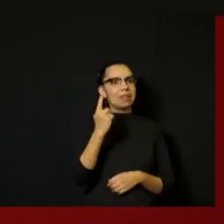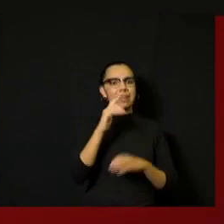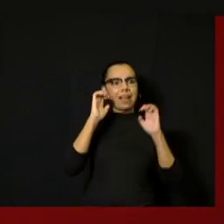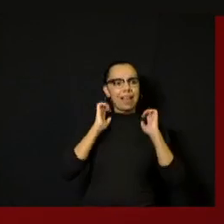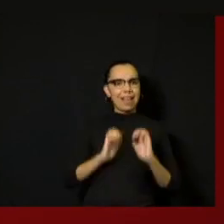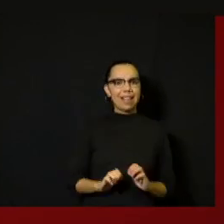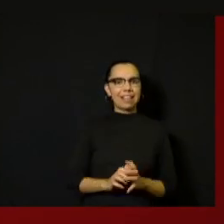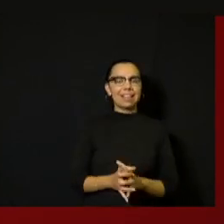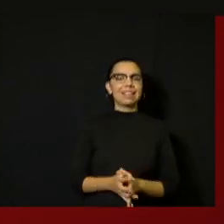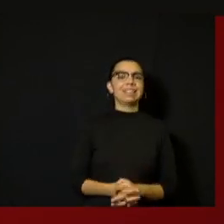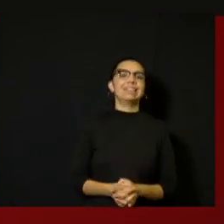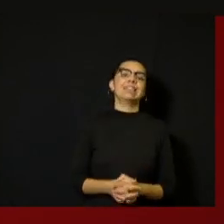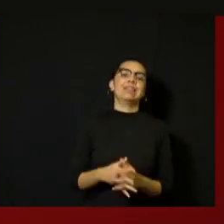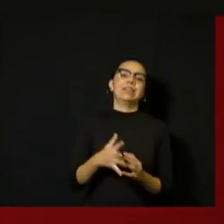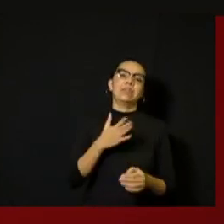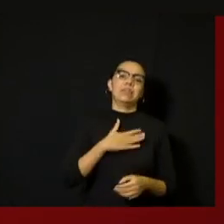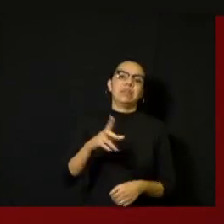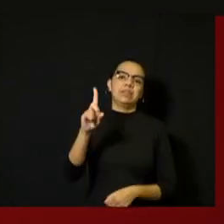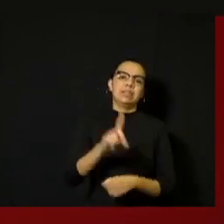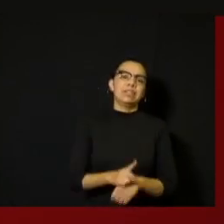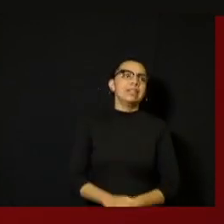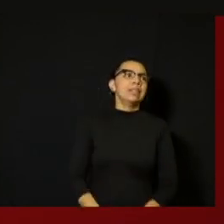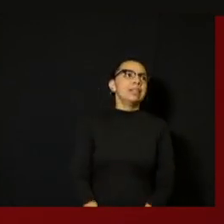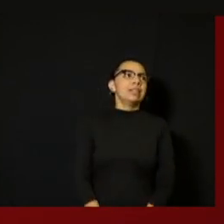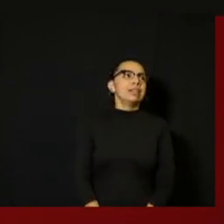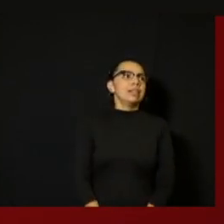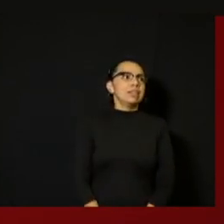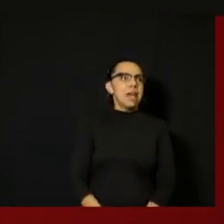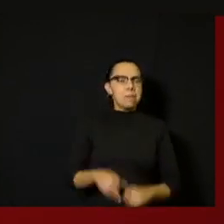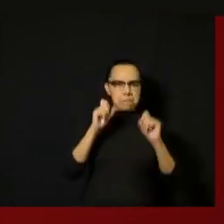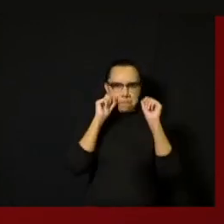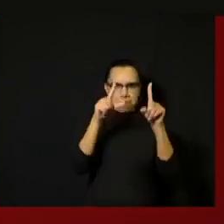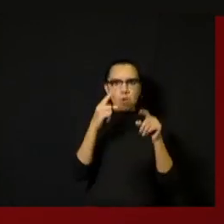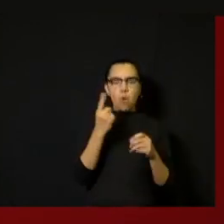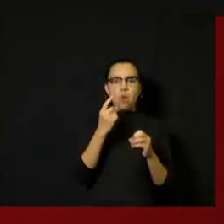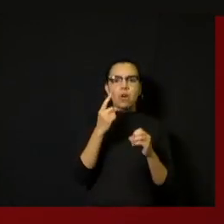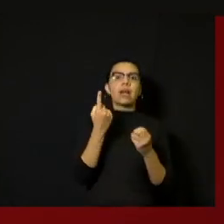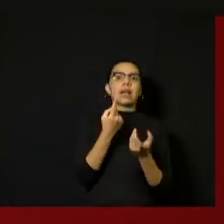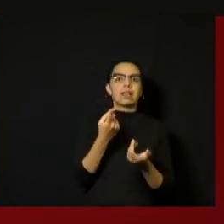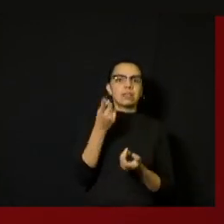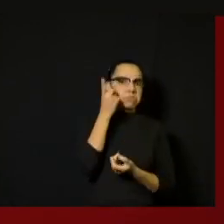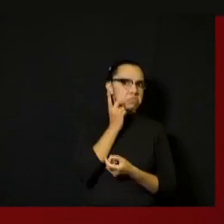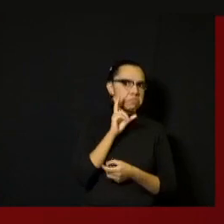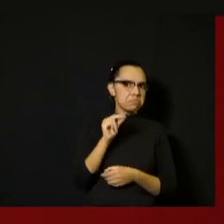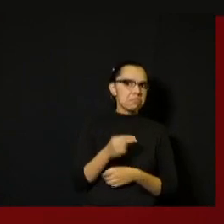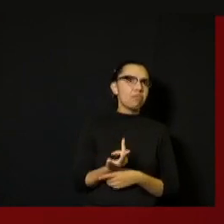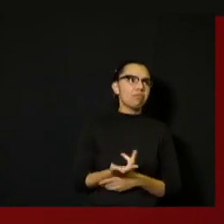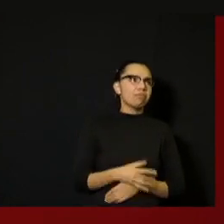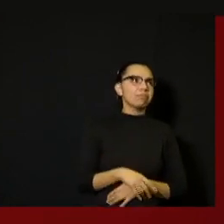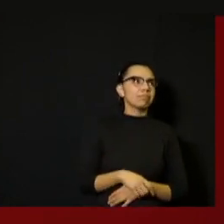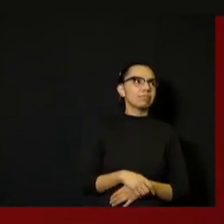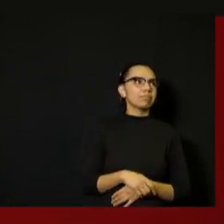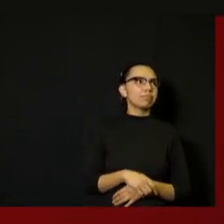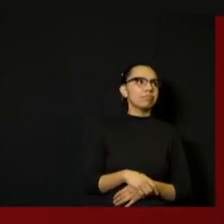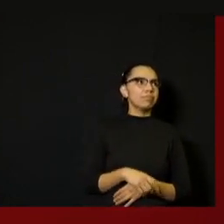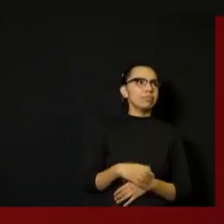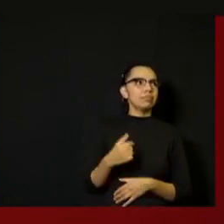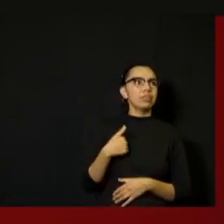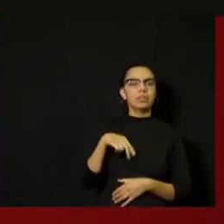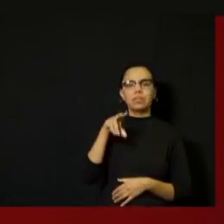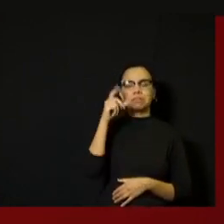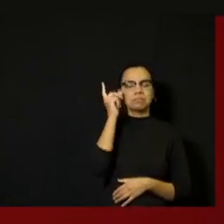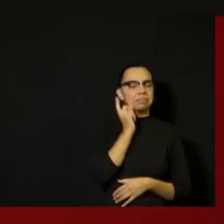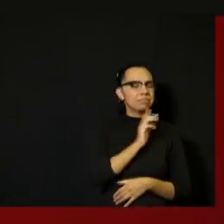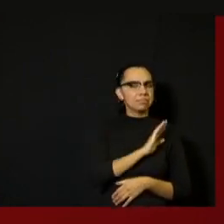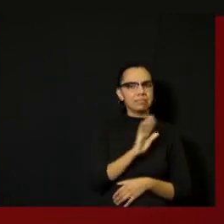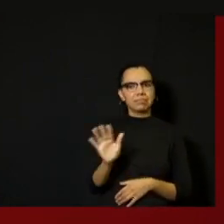So elegant, all of you. Good morning. Are you waking up or you didn't go to sleep? I